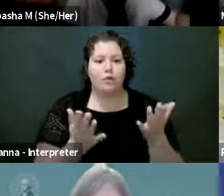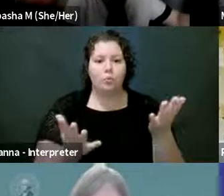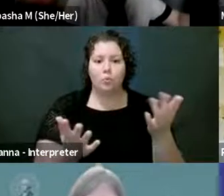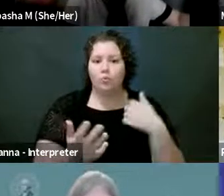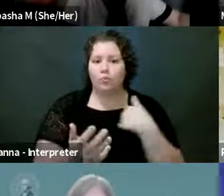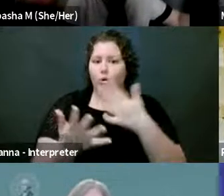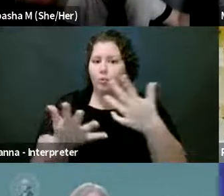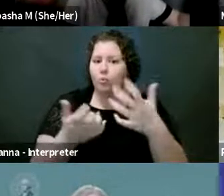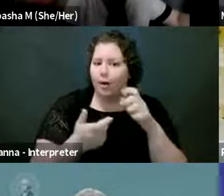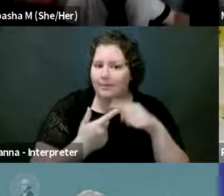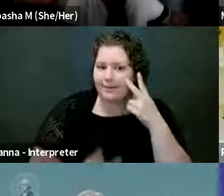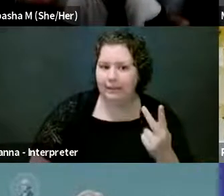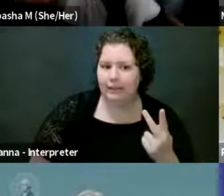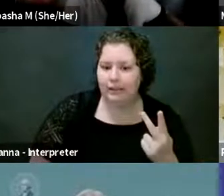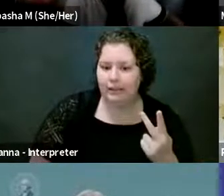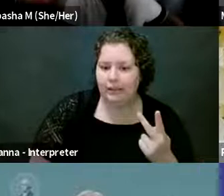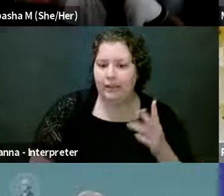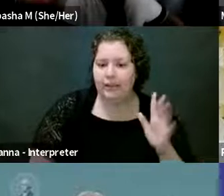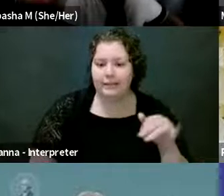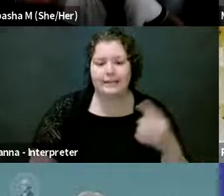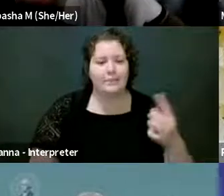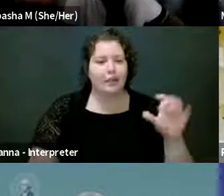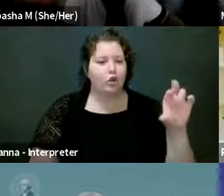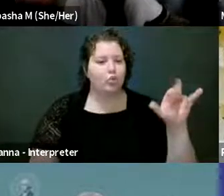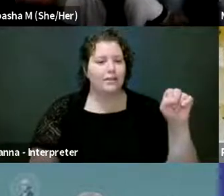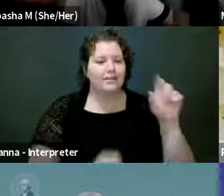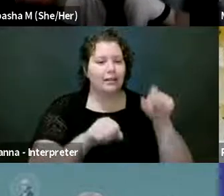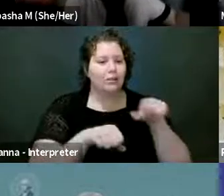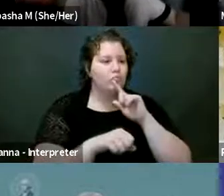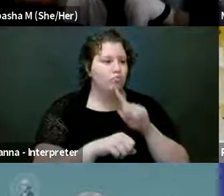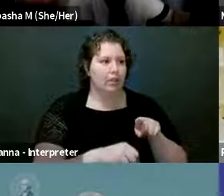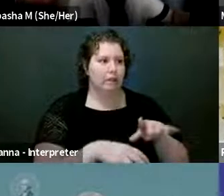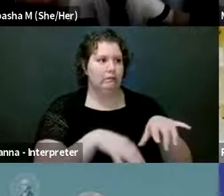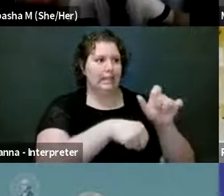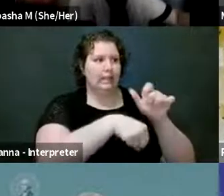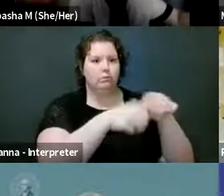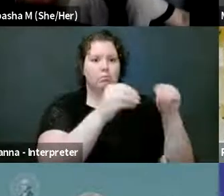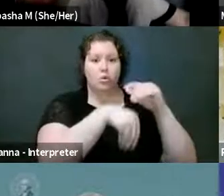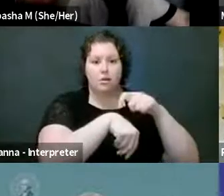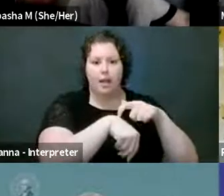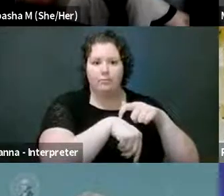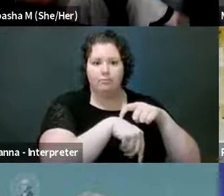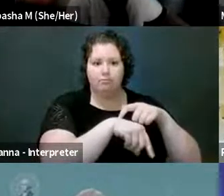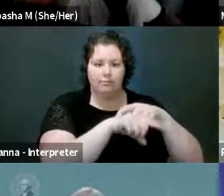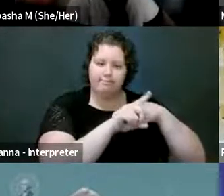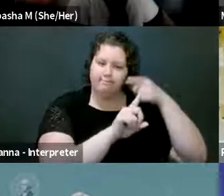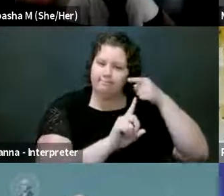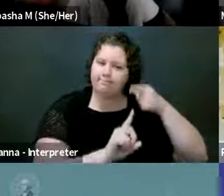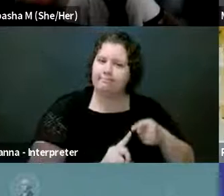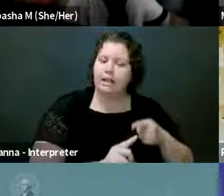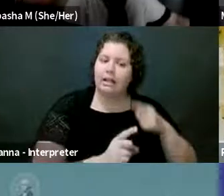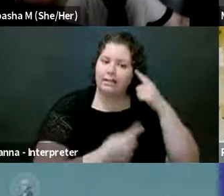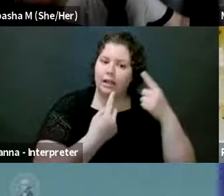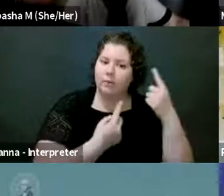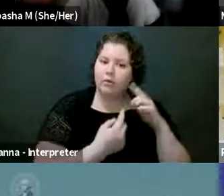could that be something that the CRIS spend some time really thinking about? So those were some of the highlights. I'm sure I missed some if folks from